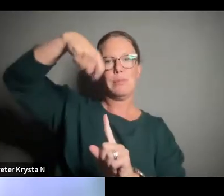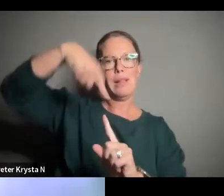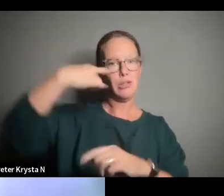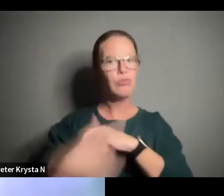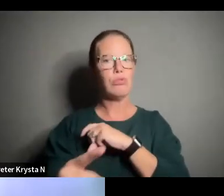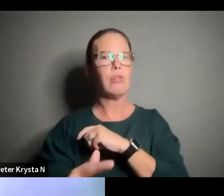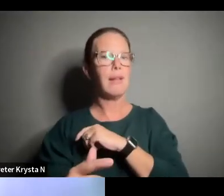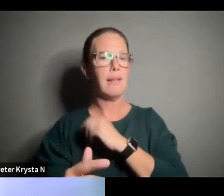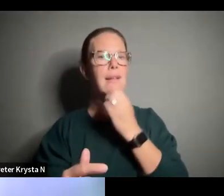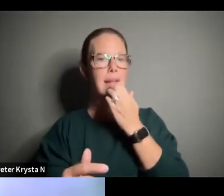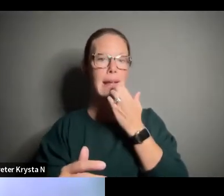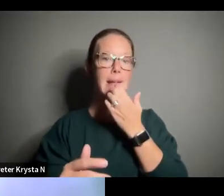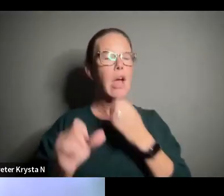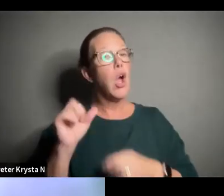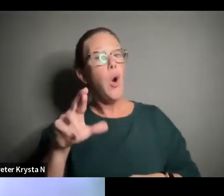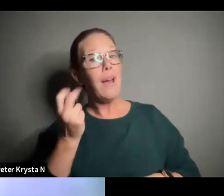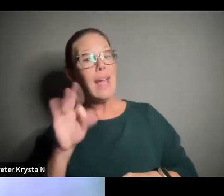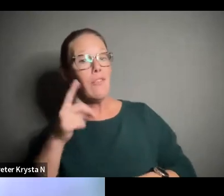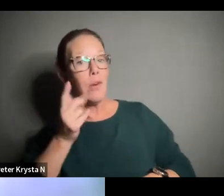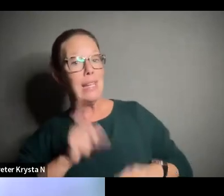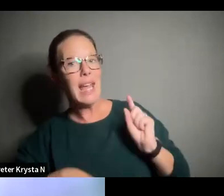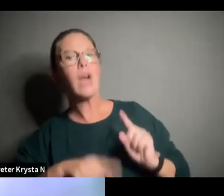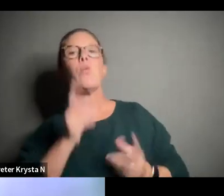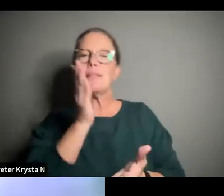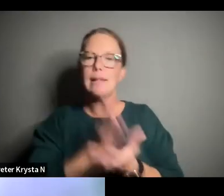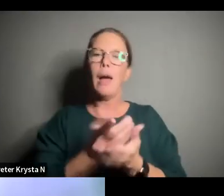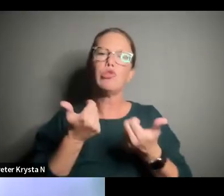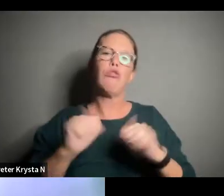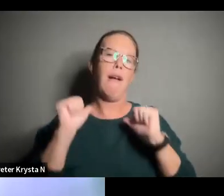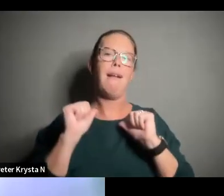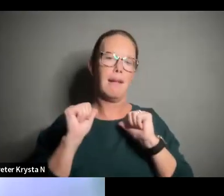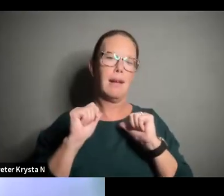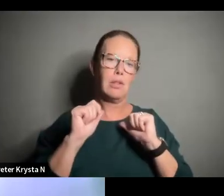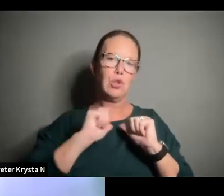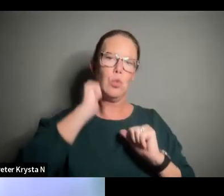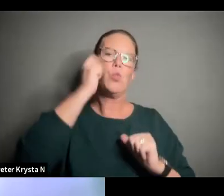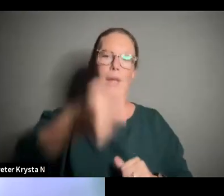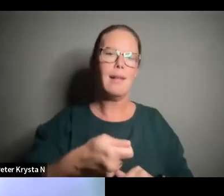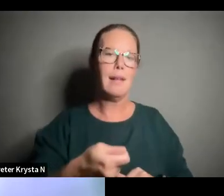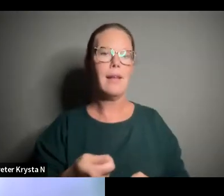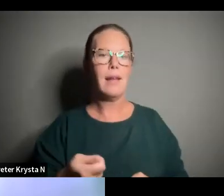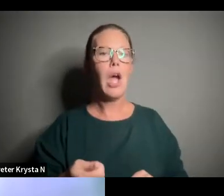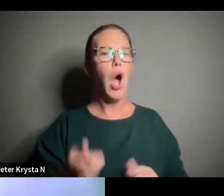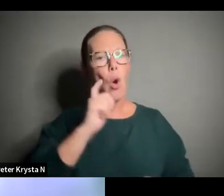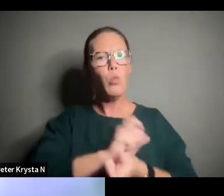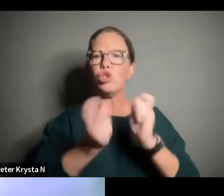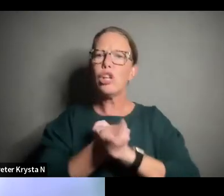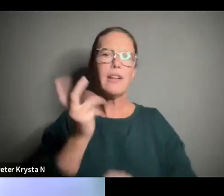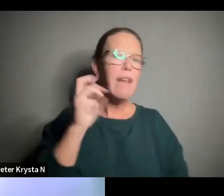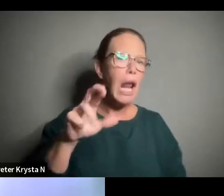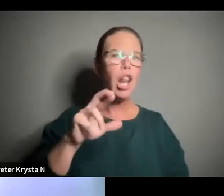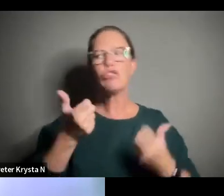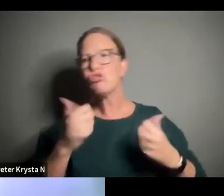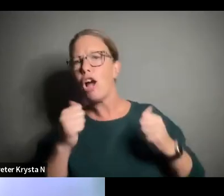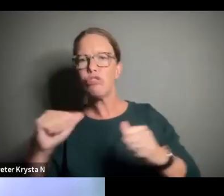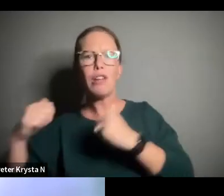Or if we can't wean them, we stop trying to wean. So it gives us this aspect of that we're going to change your ventilator, and we're